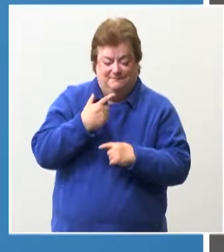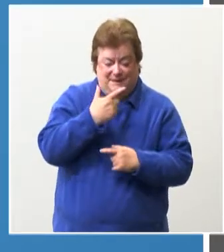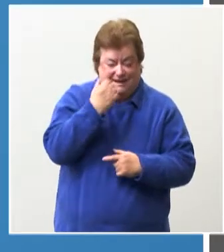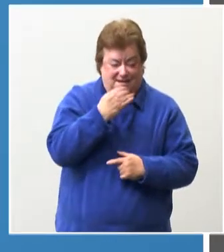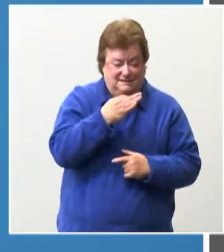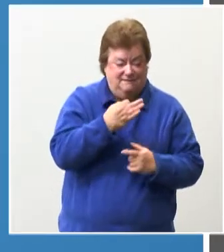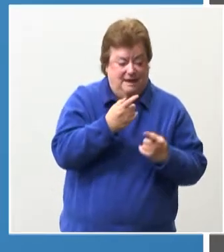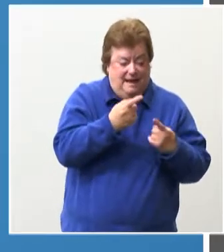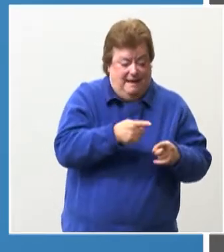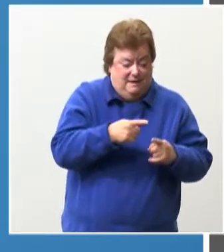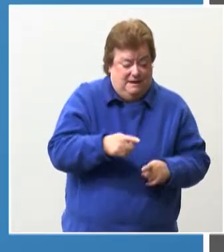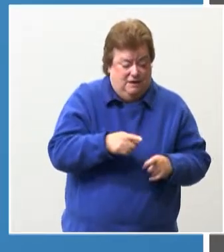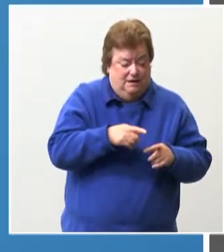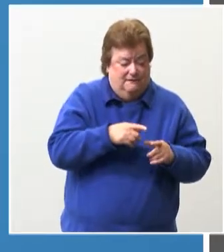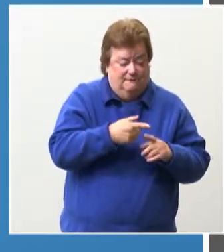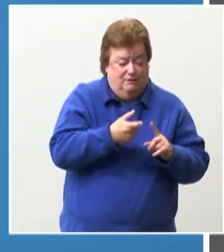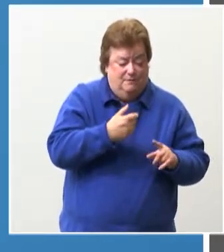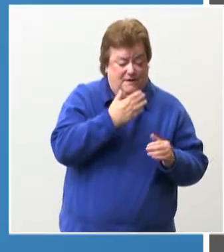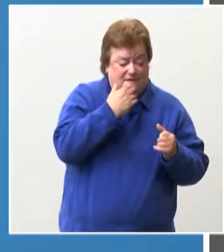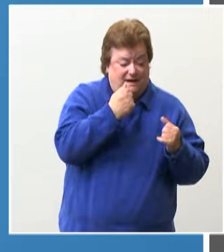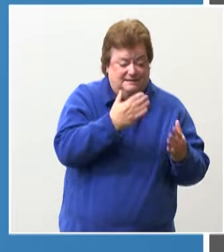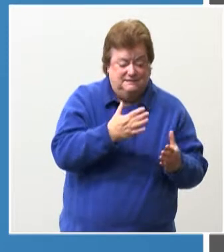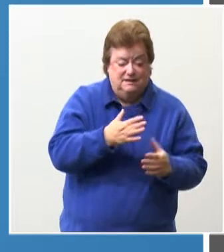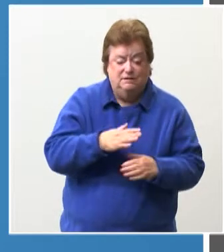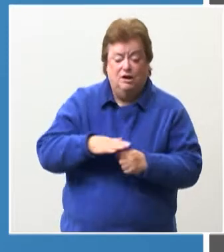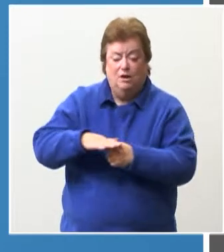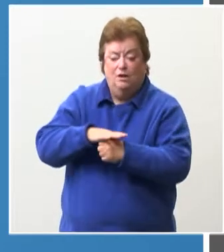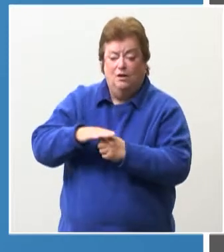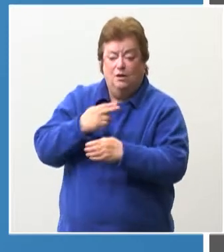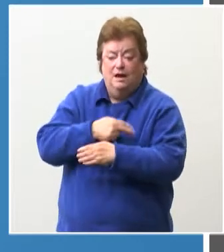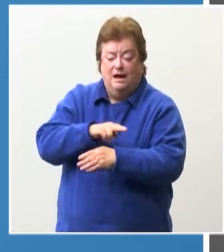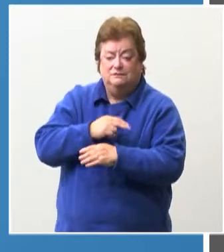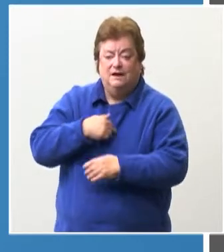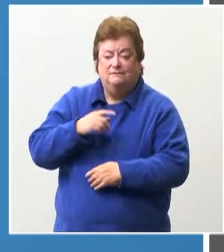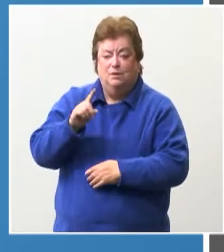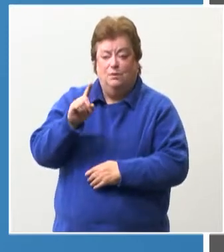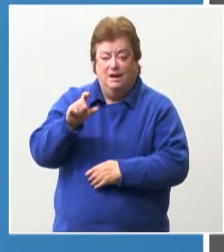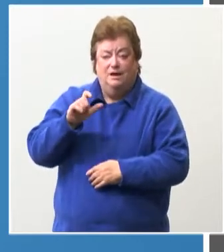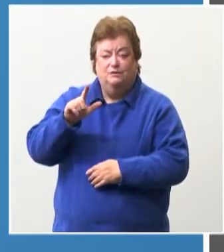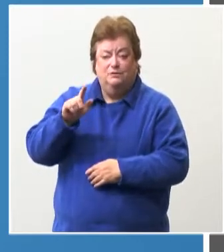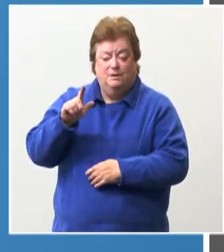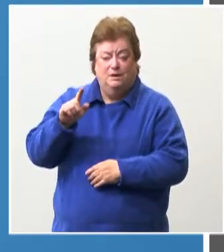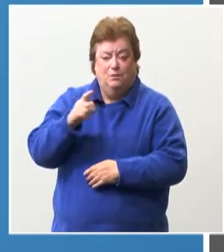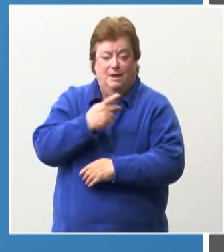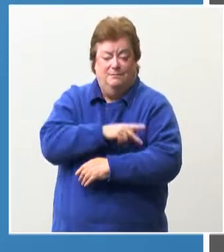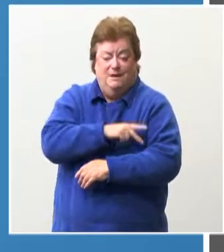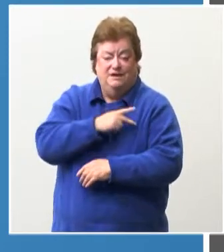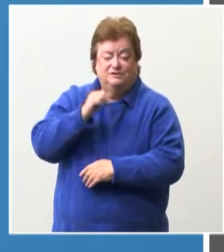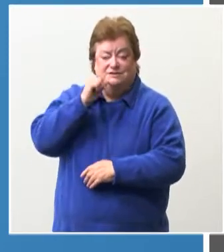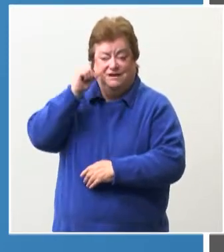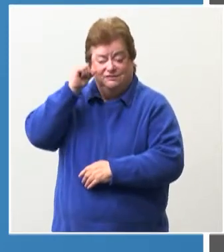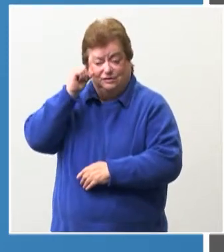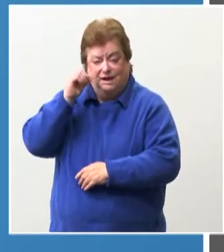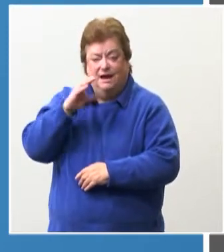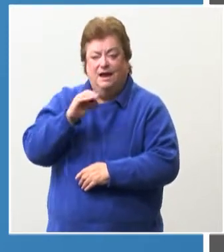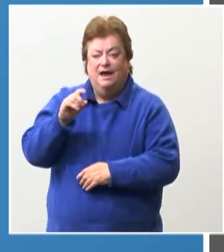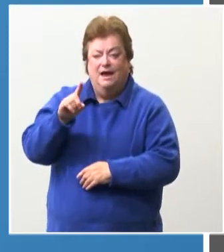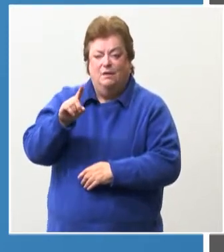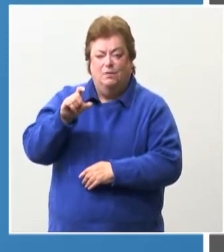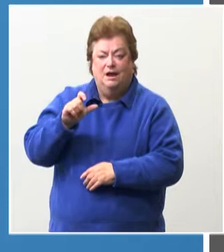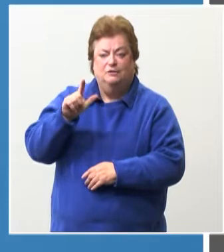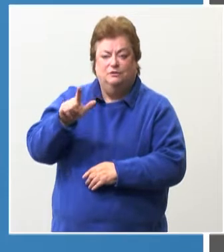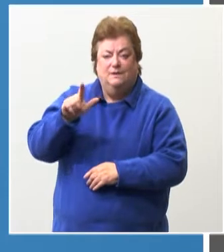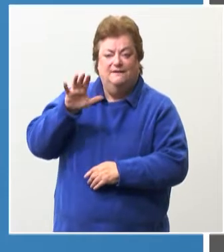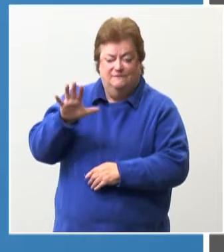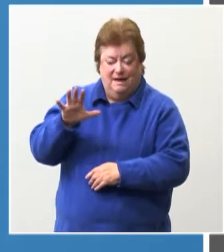in cases. Local hospitals reported 121 COVID patients yesterday and